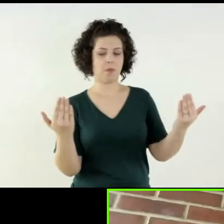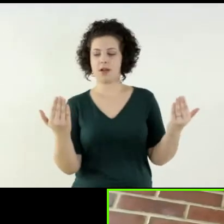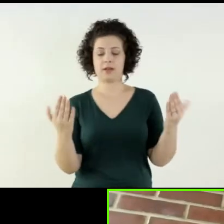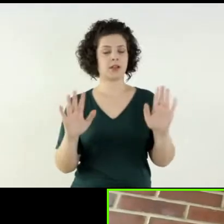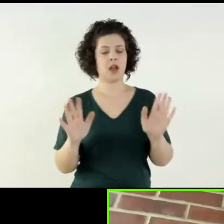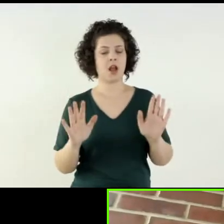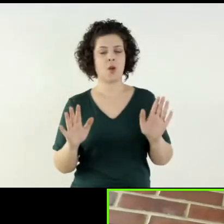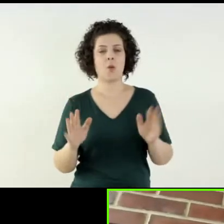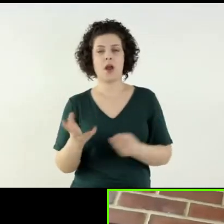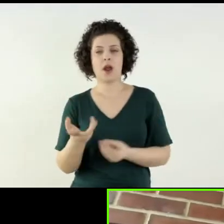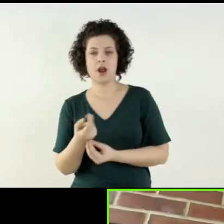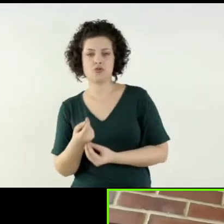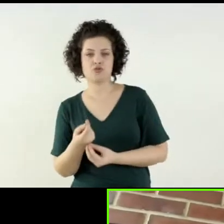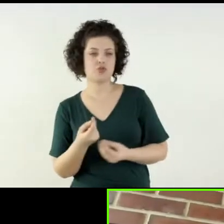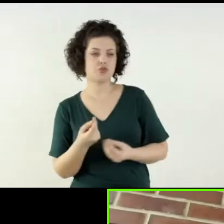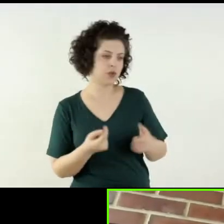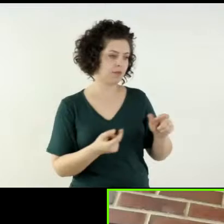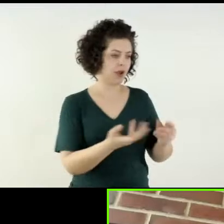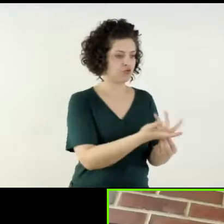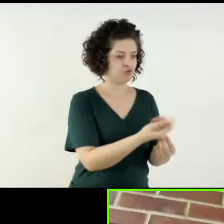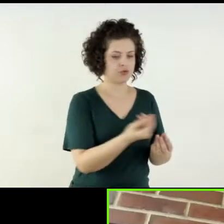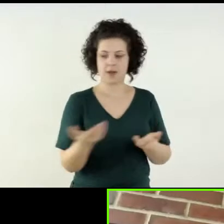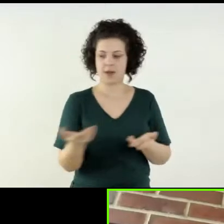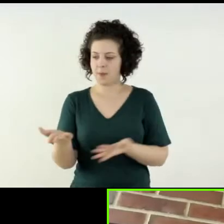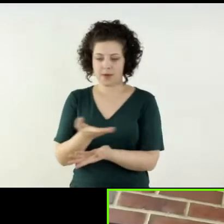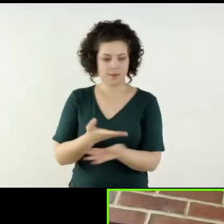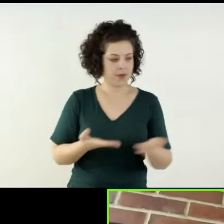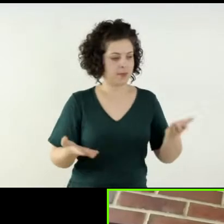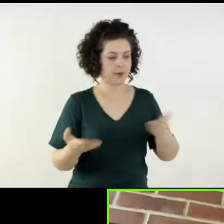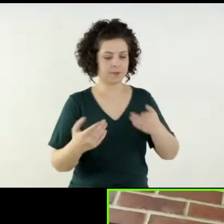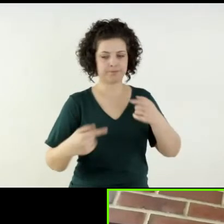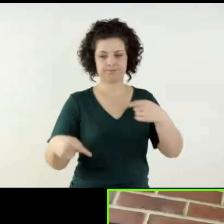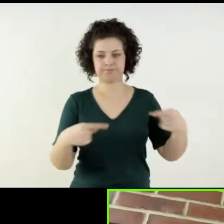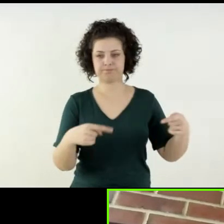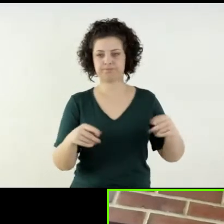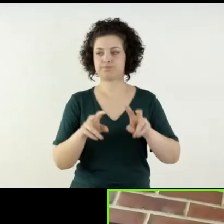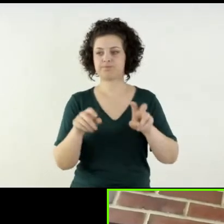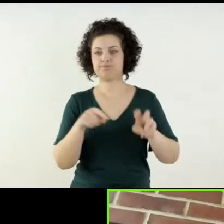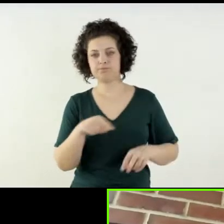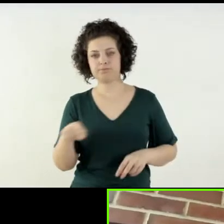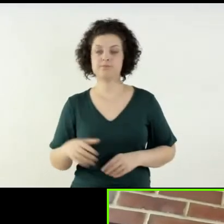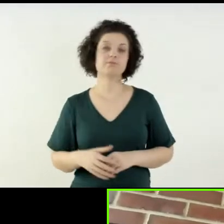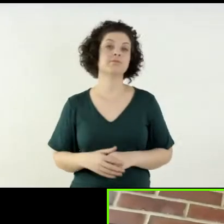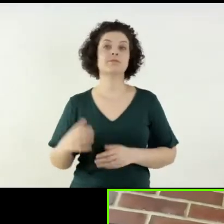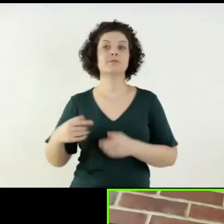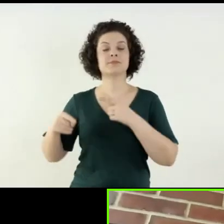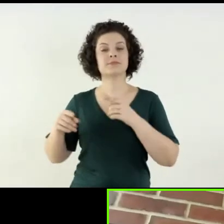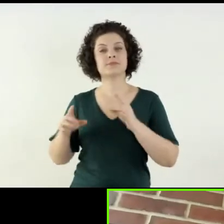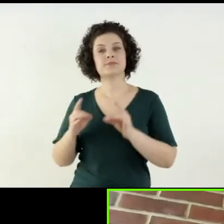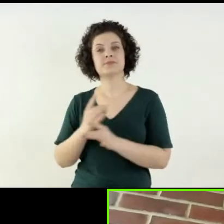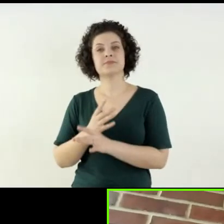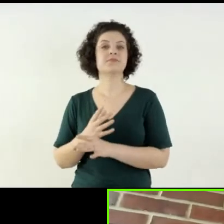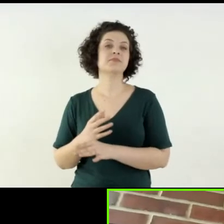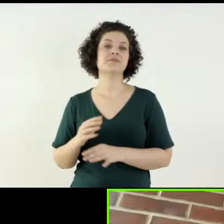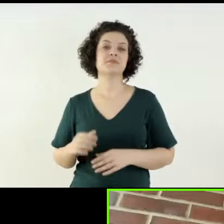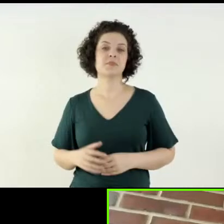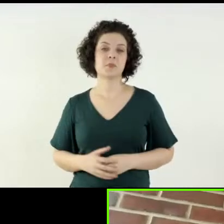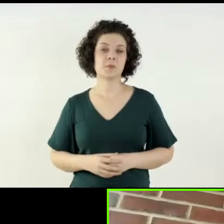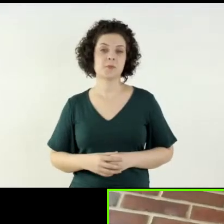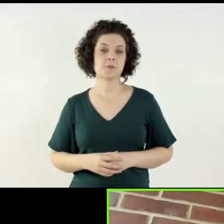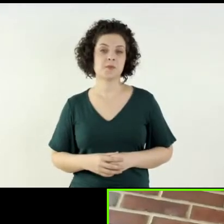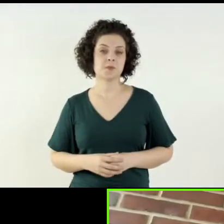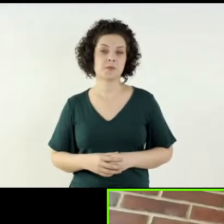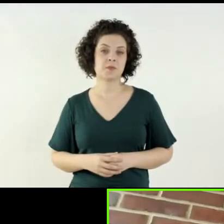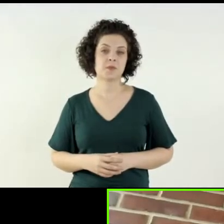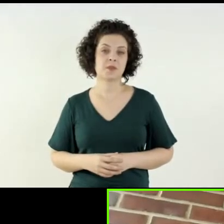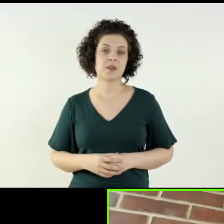this. And I'll just finally sort of circle back and say that this question of being a student, being a perpetual student, and